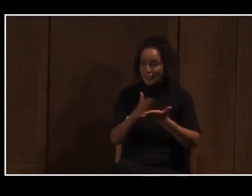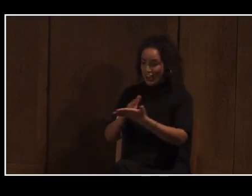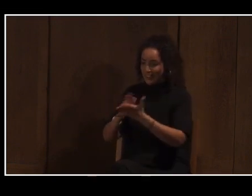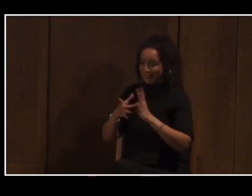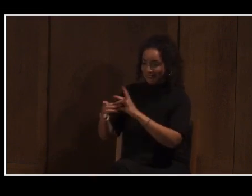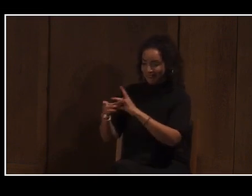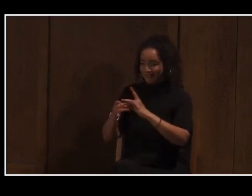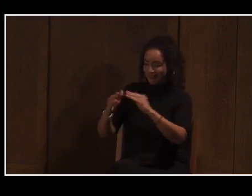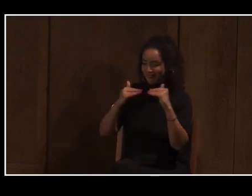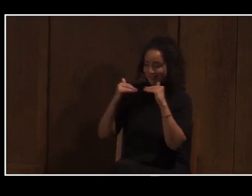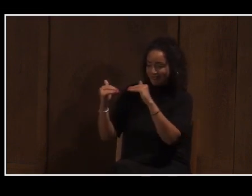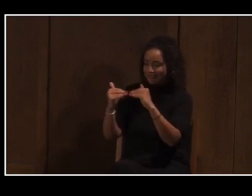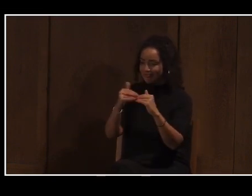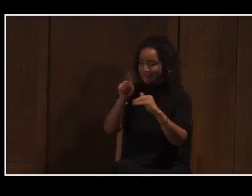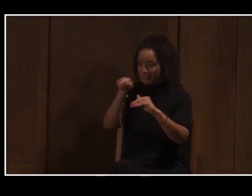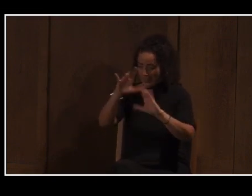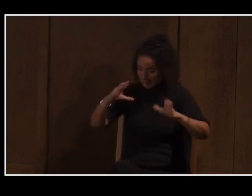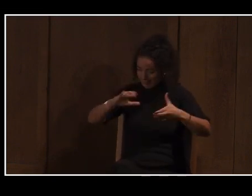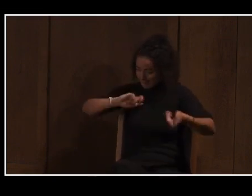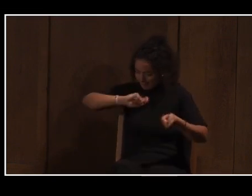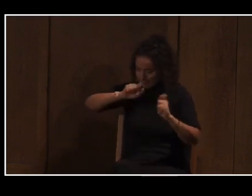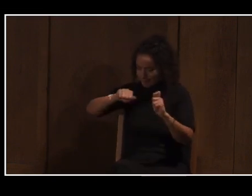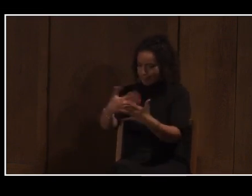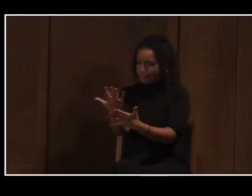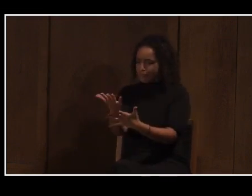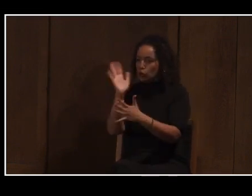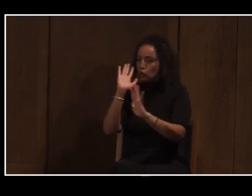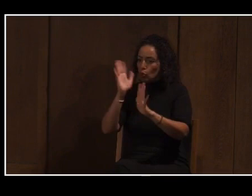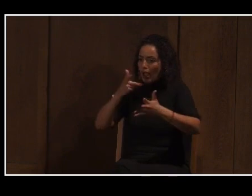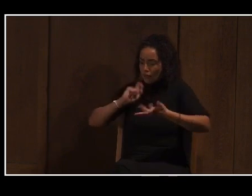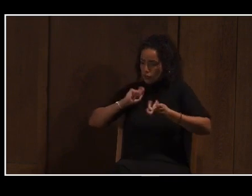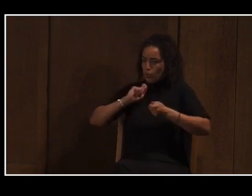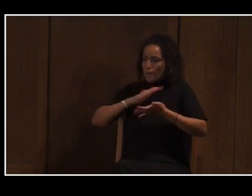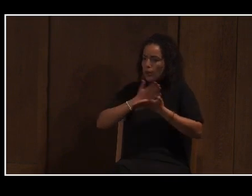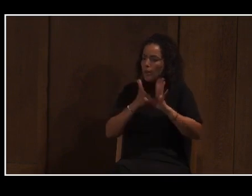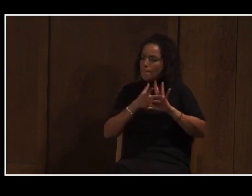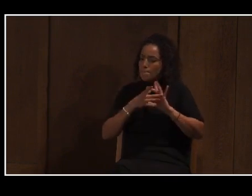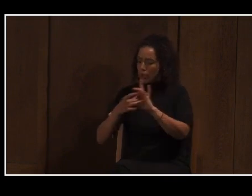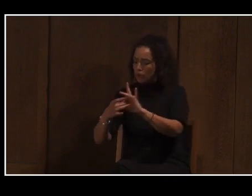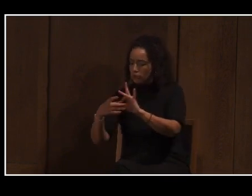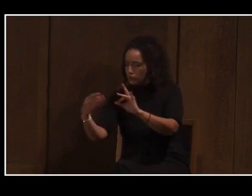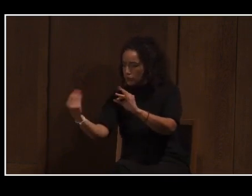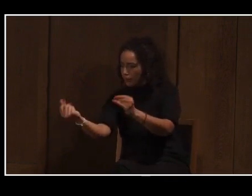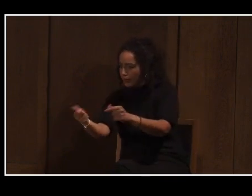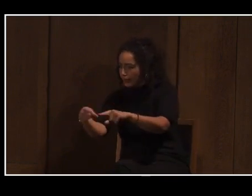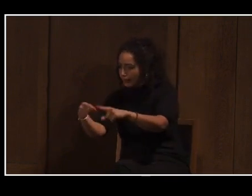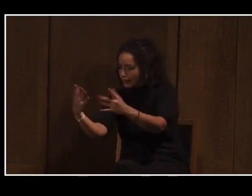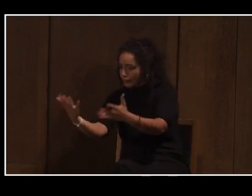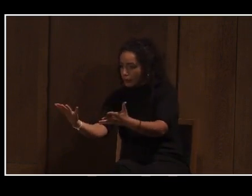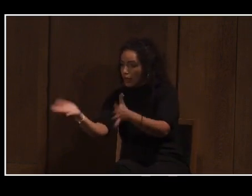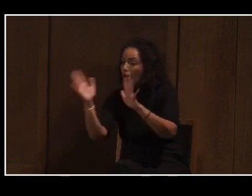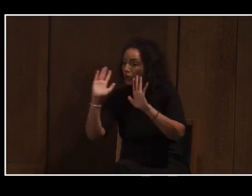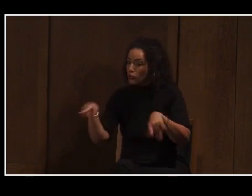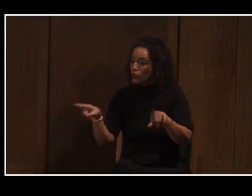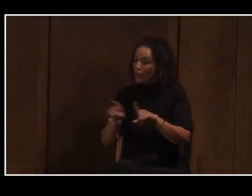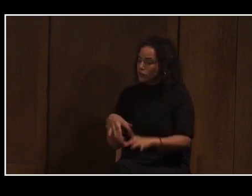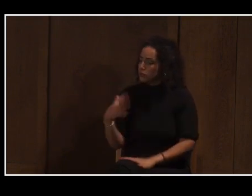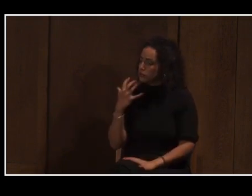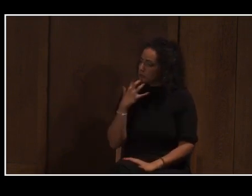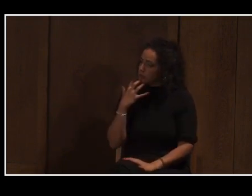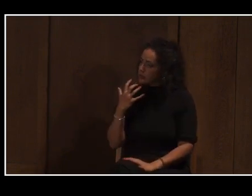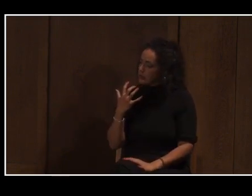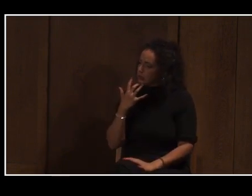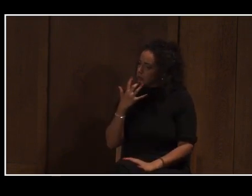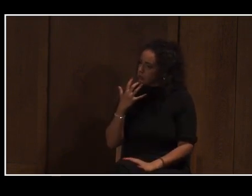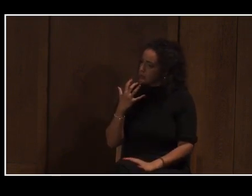also, I think, part of the shape-shifting, no? That you have to become part of something else, and you actually have to stand for a while at the doorway to actually allow